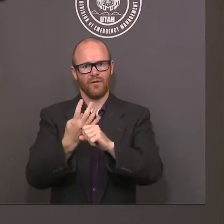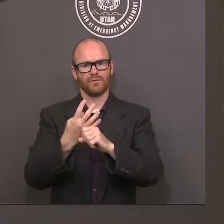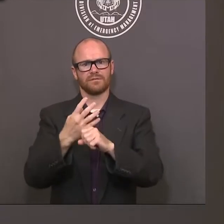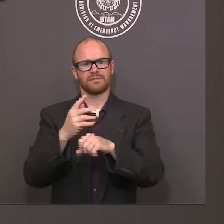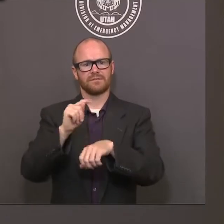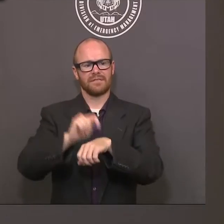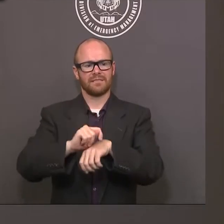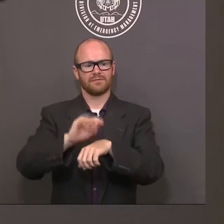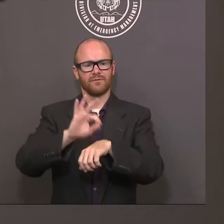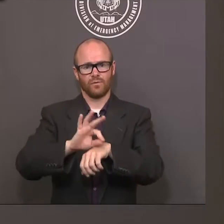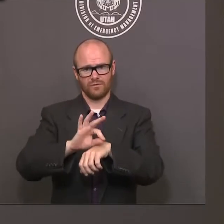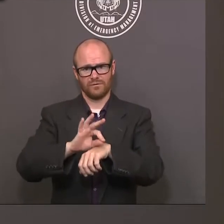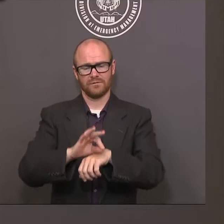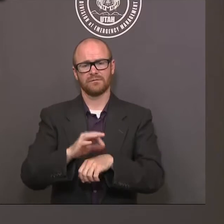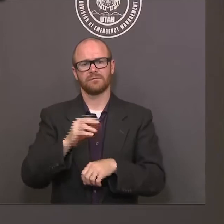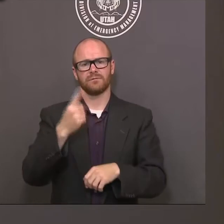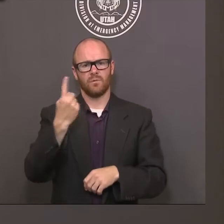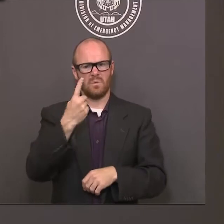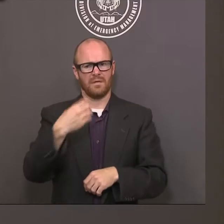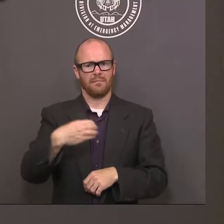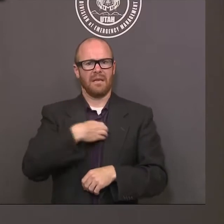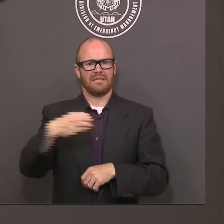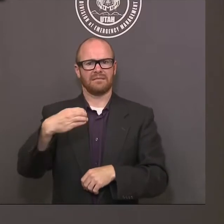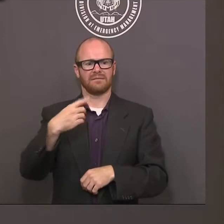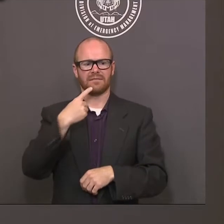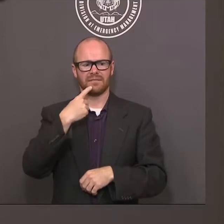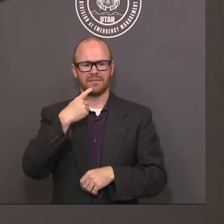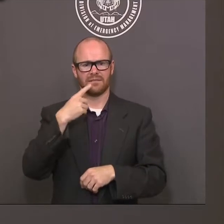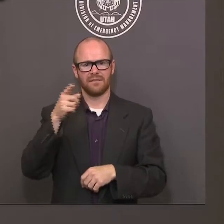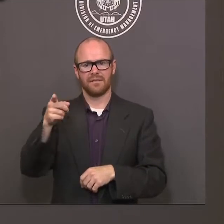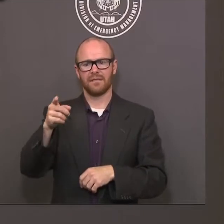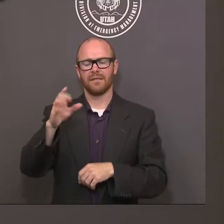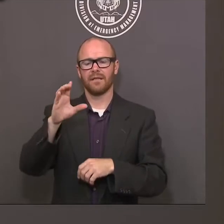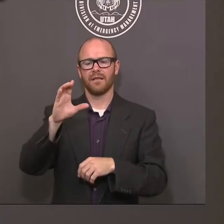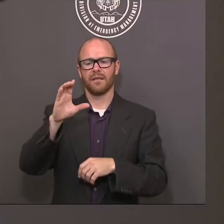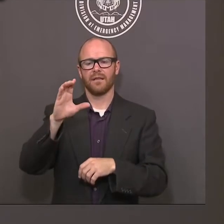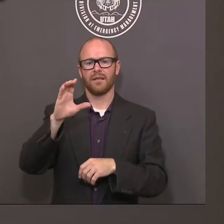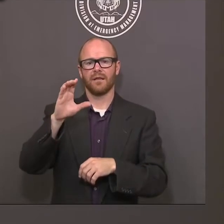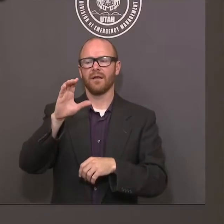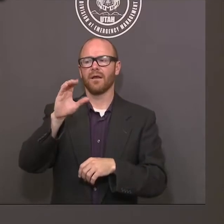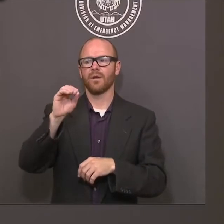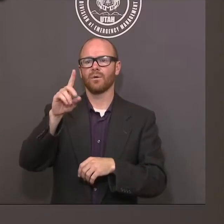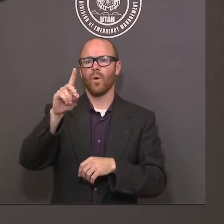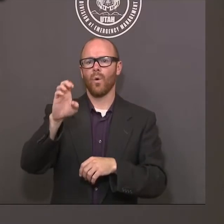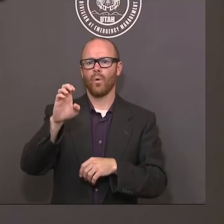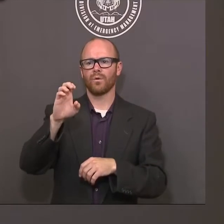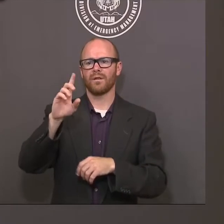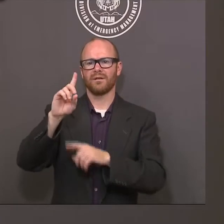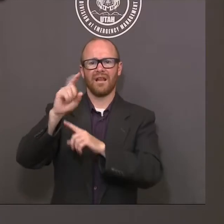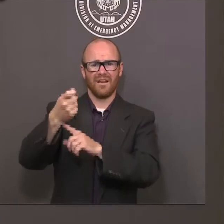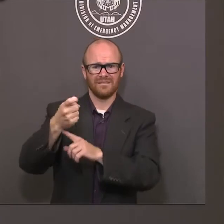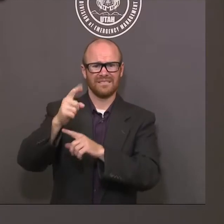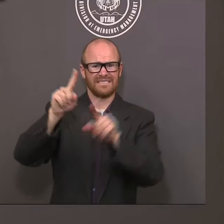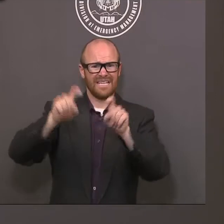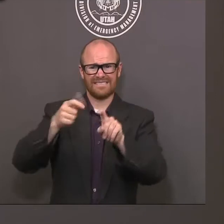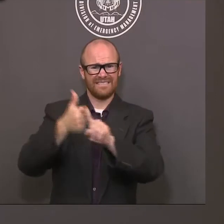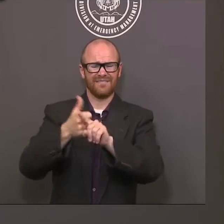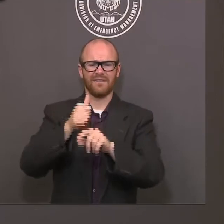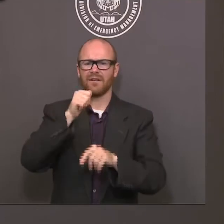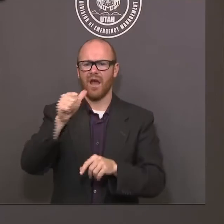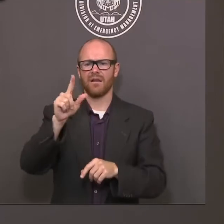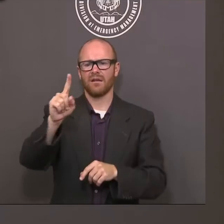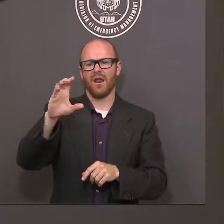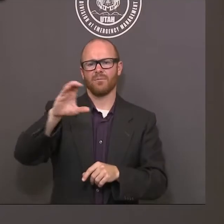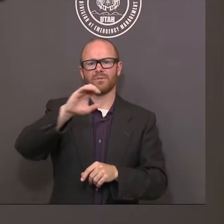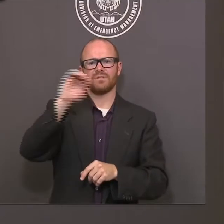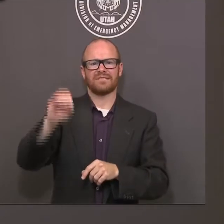test. There was a complaint alleging that the co-diagnostic tests are not 100% reliable, and they